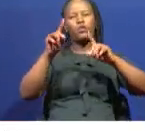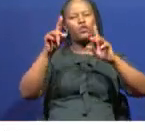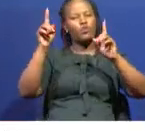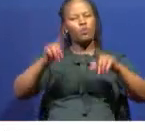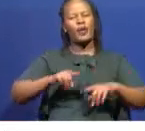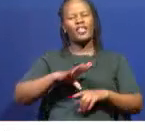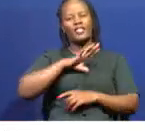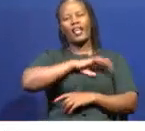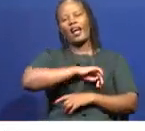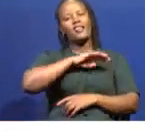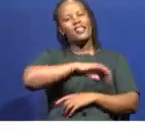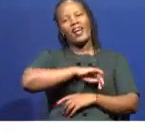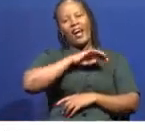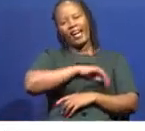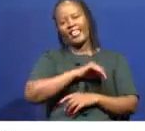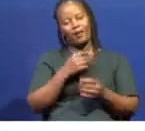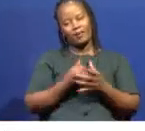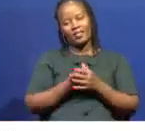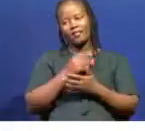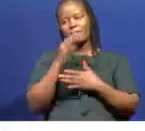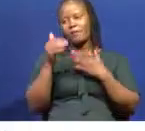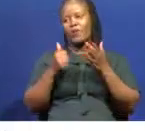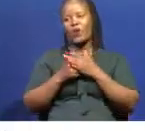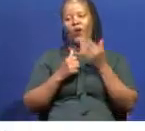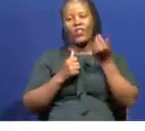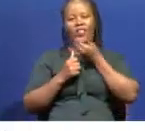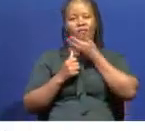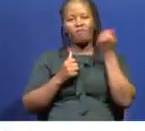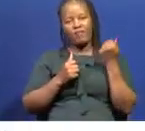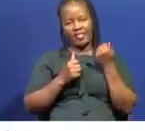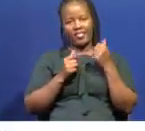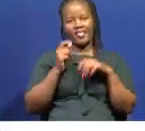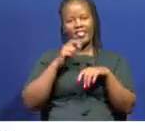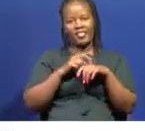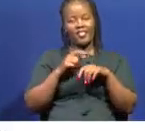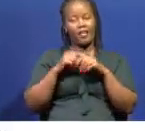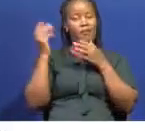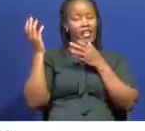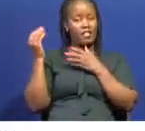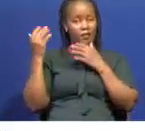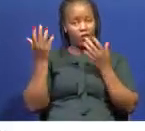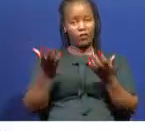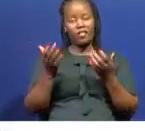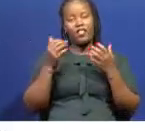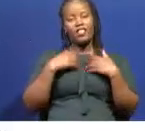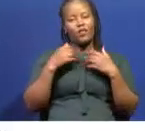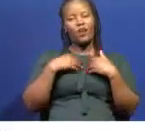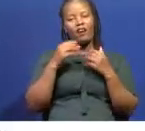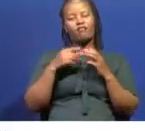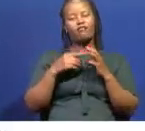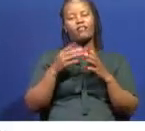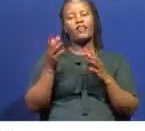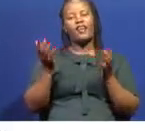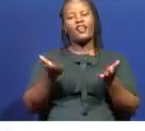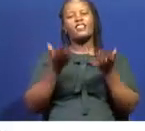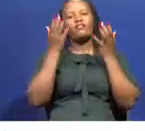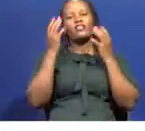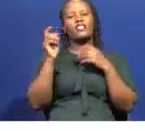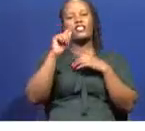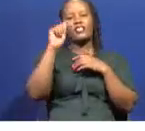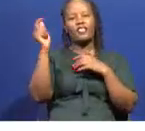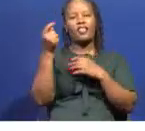conditions. Yes. Yes, indeed. We wish you all the best as you look forward to leaving a mark and flying the Kenyan flag high